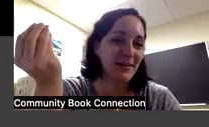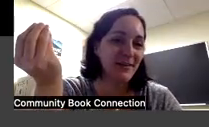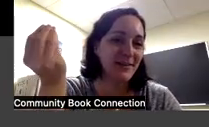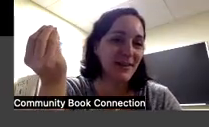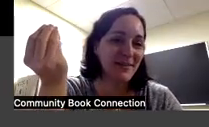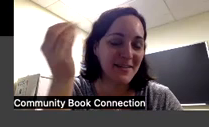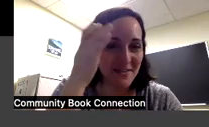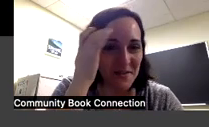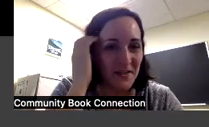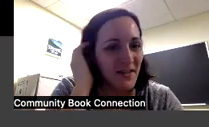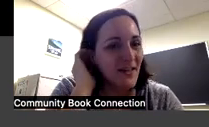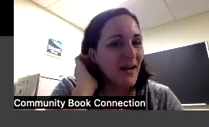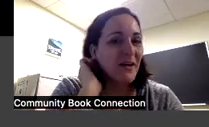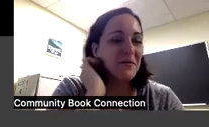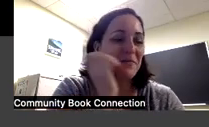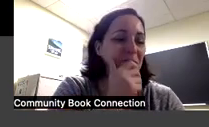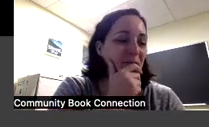quickly. Does that make sense?